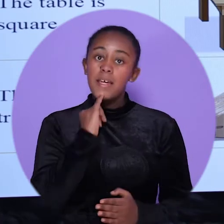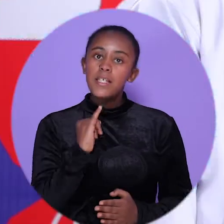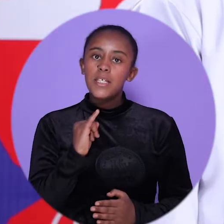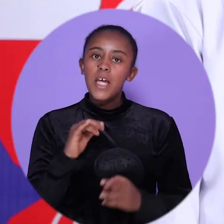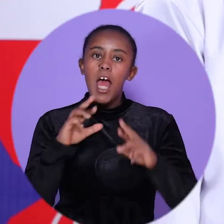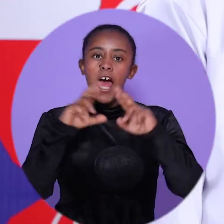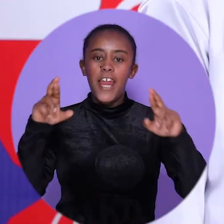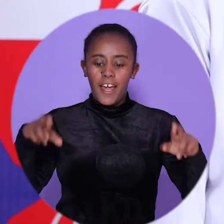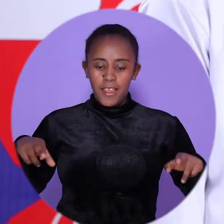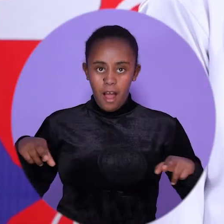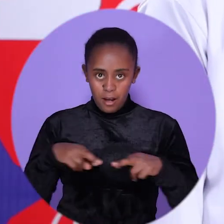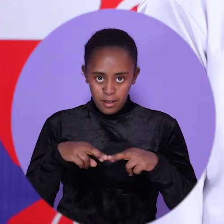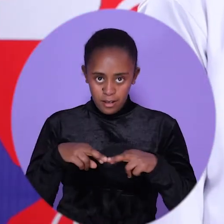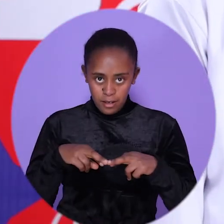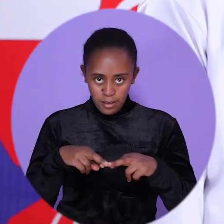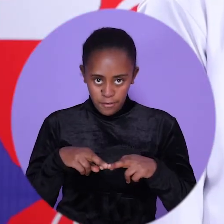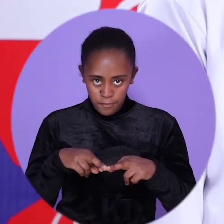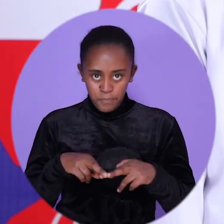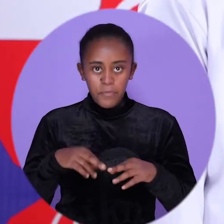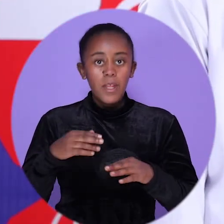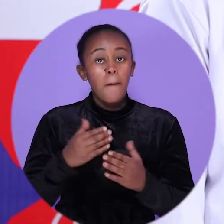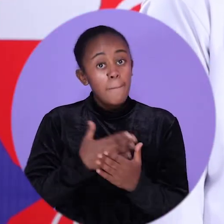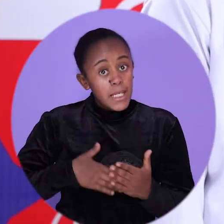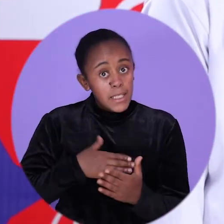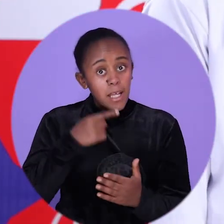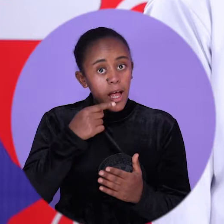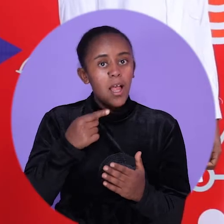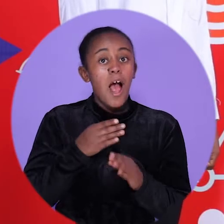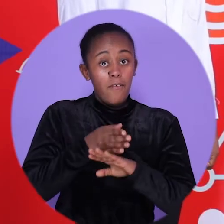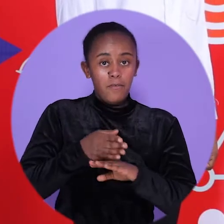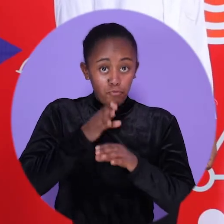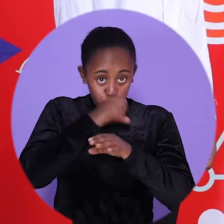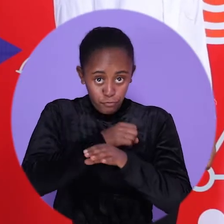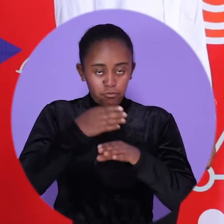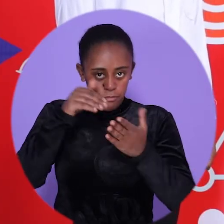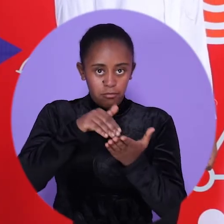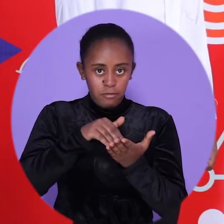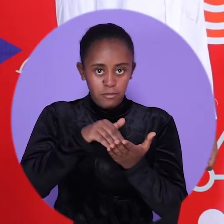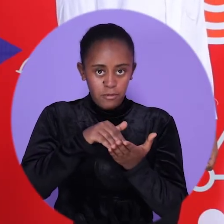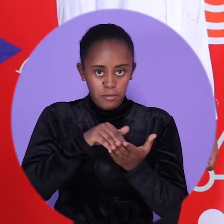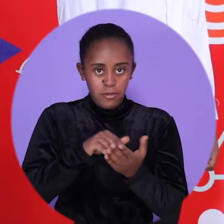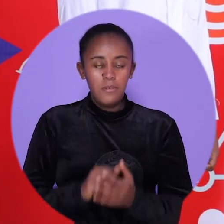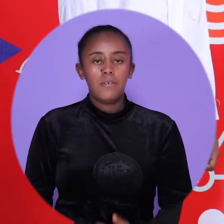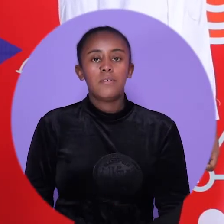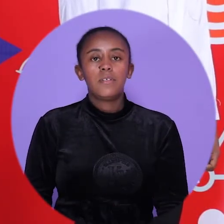me. The sentence, it says, the table is a rectangle.